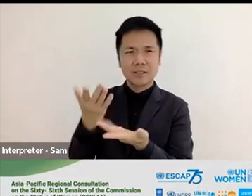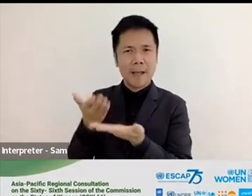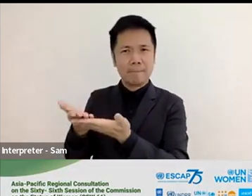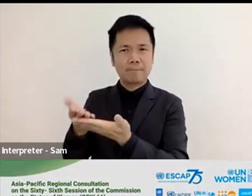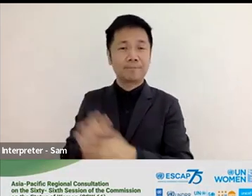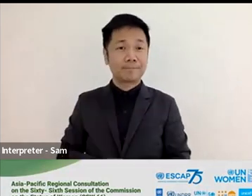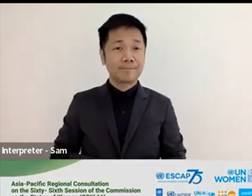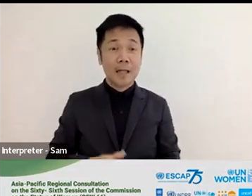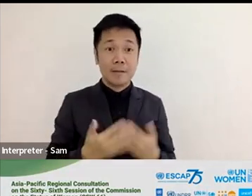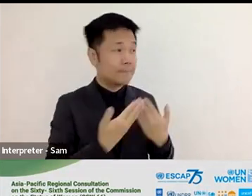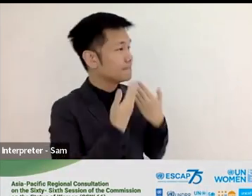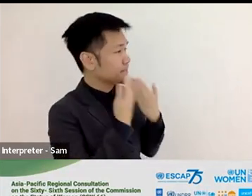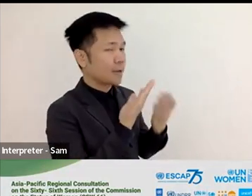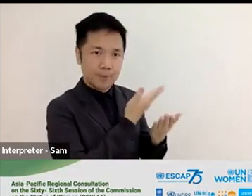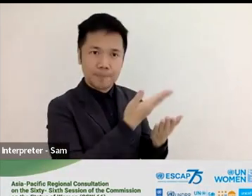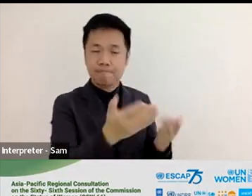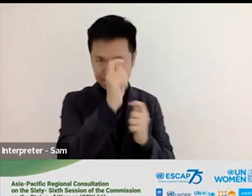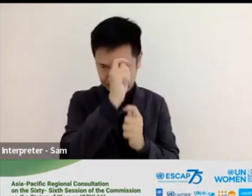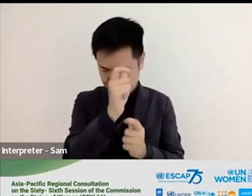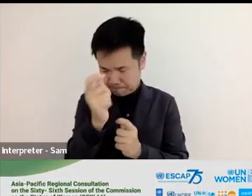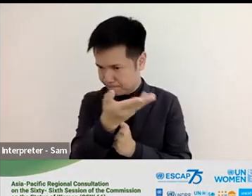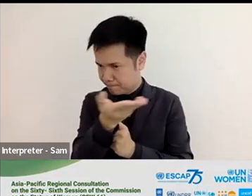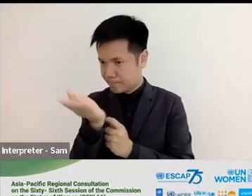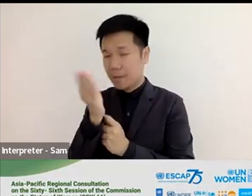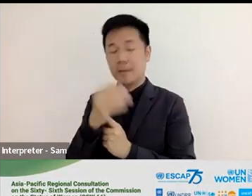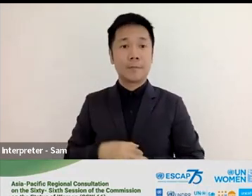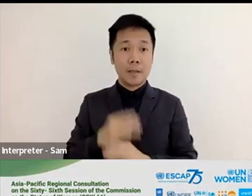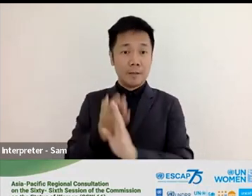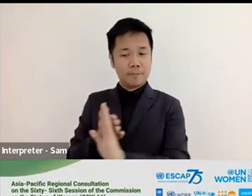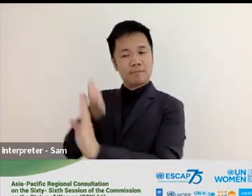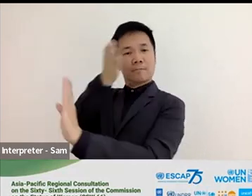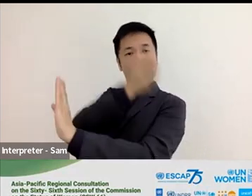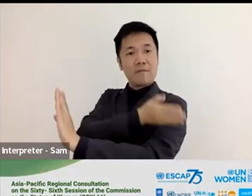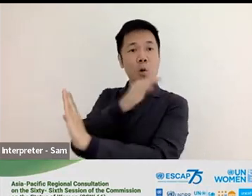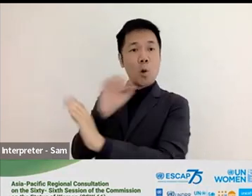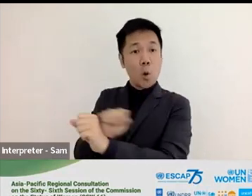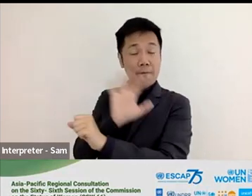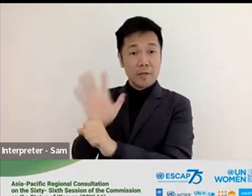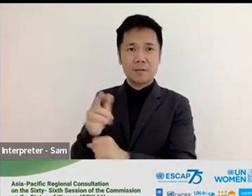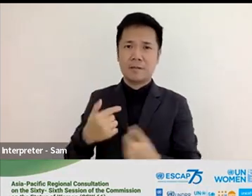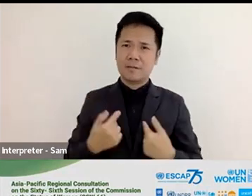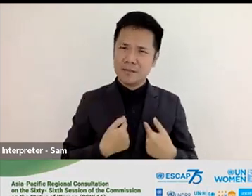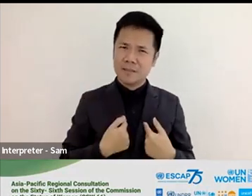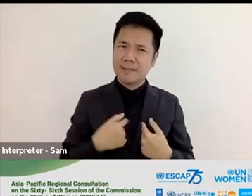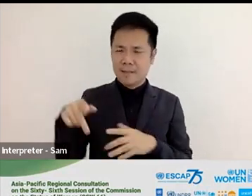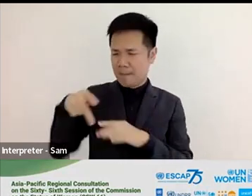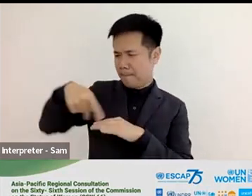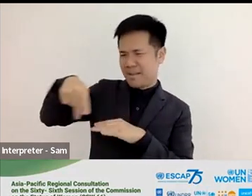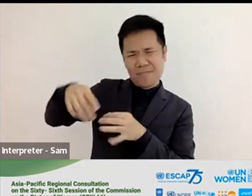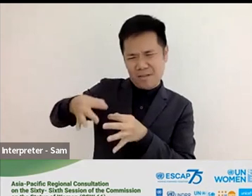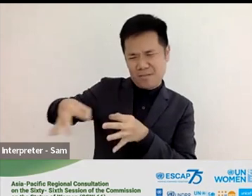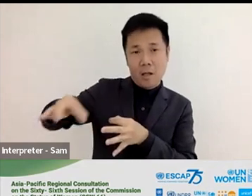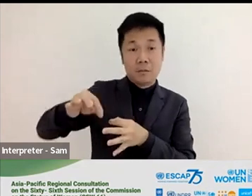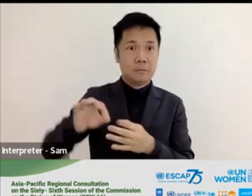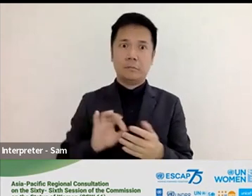protocols observed. So yes, even before the COVID-19 pandemic, we were indeed living with a climate crisis and